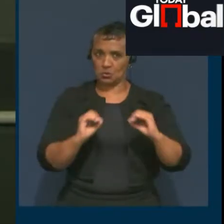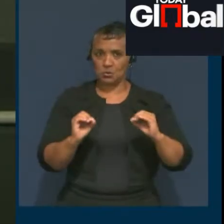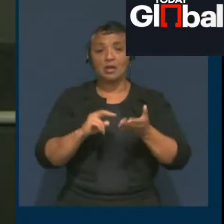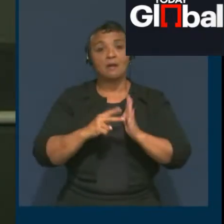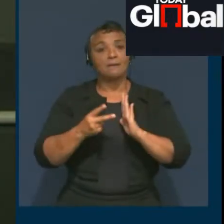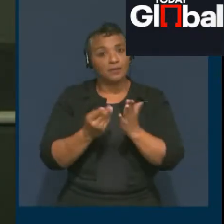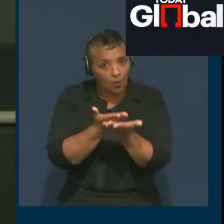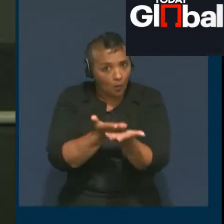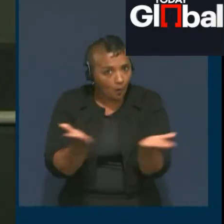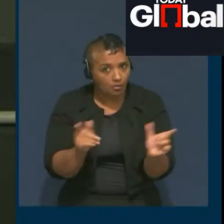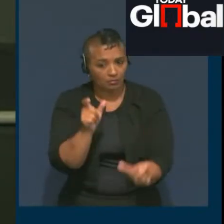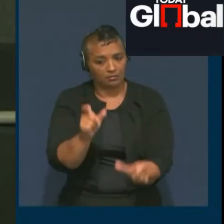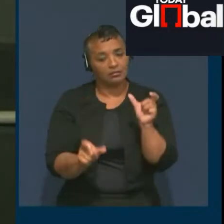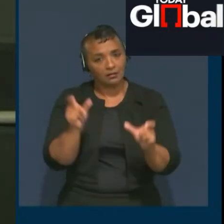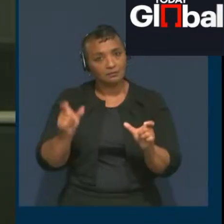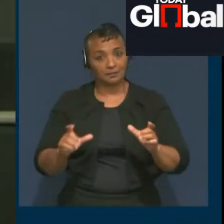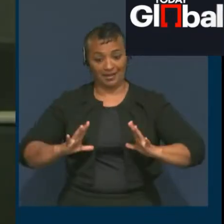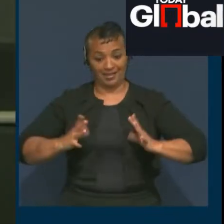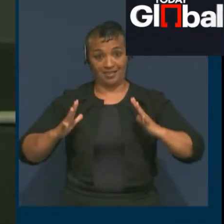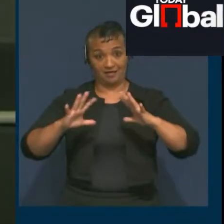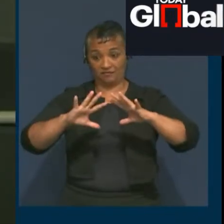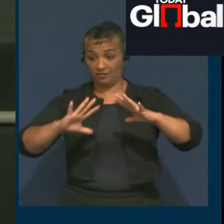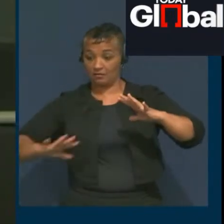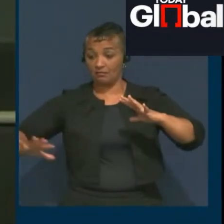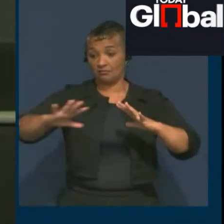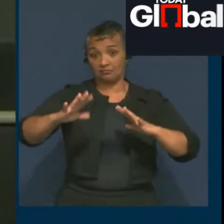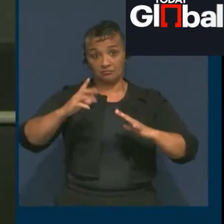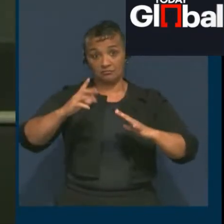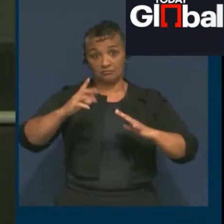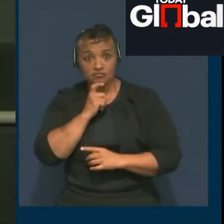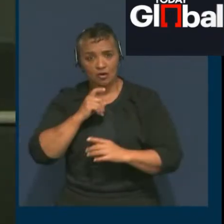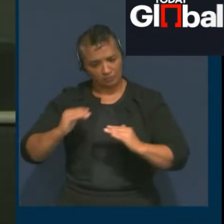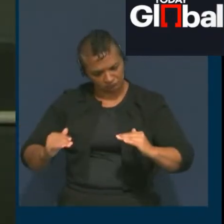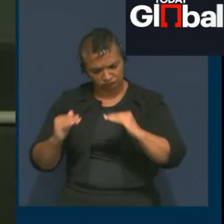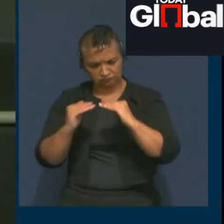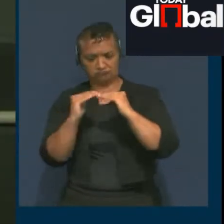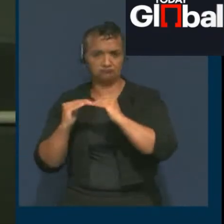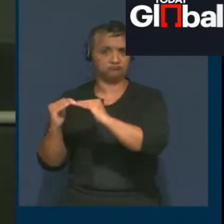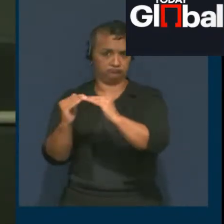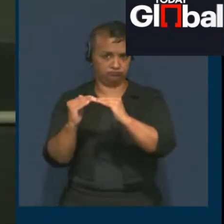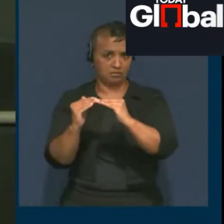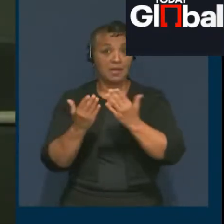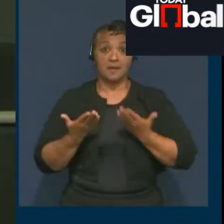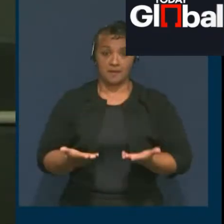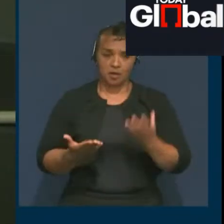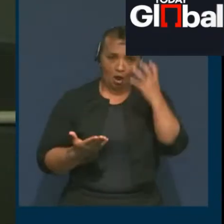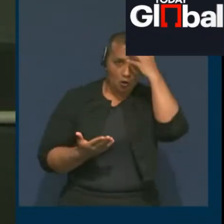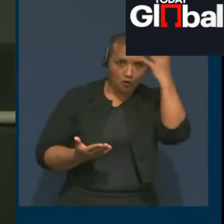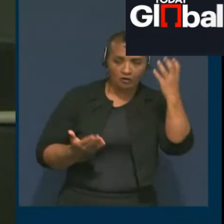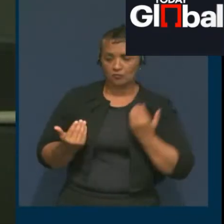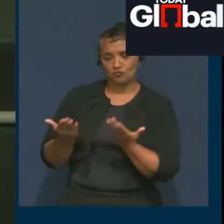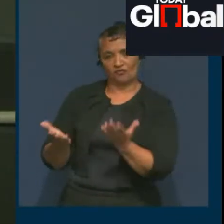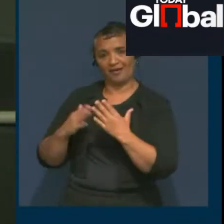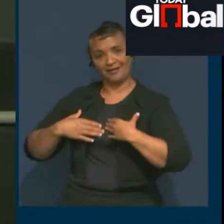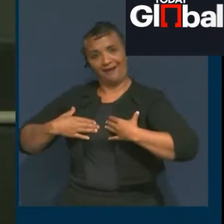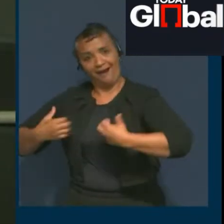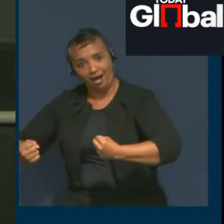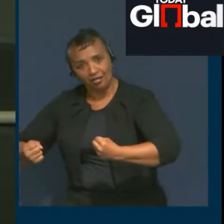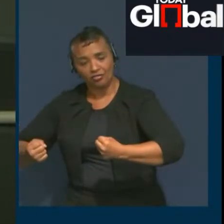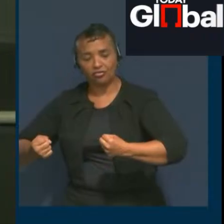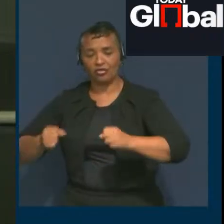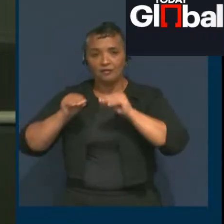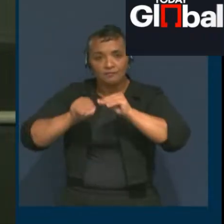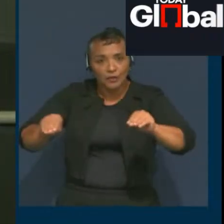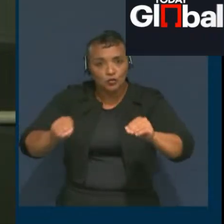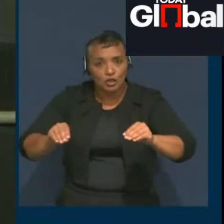and residents on the territory of the state. Proceeding from this principle, the state provides health, education, and rehabilitation